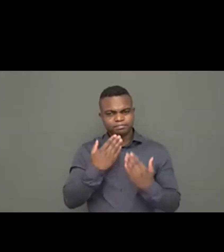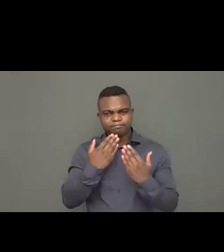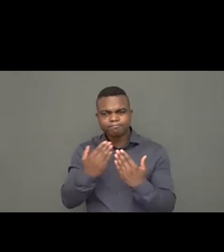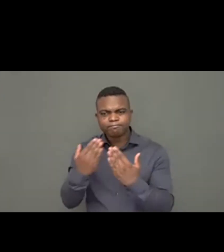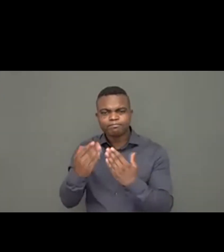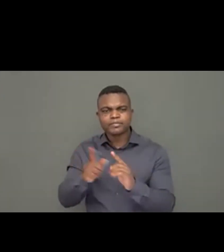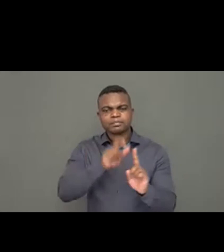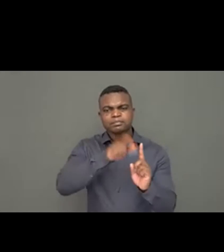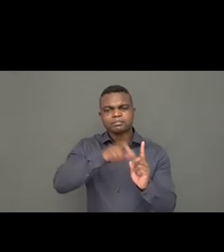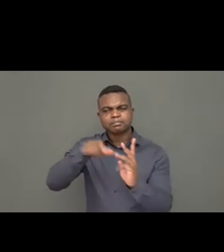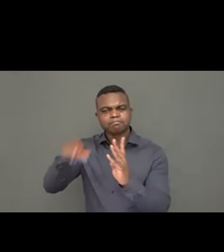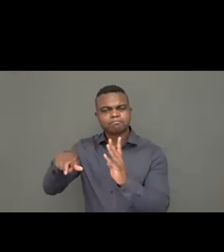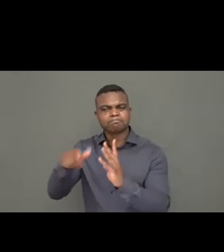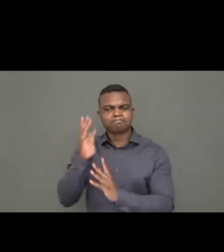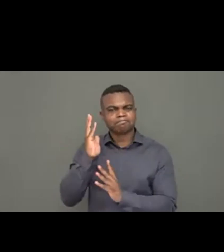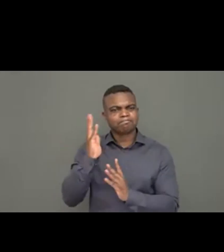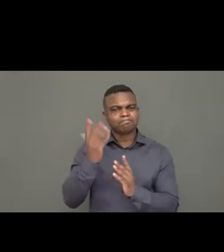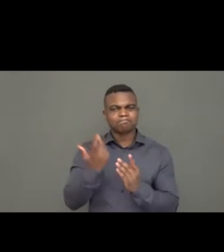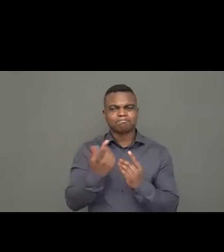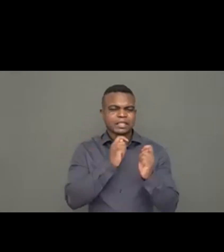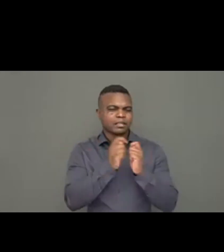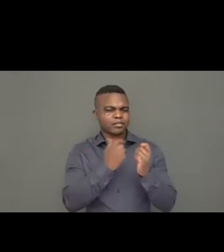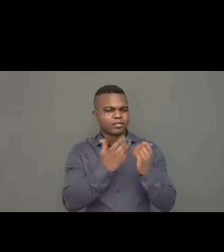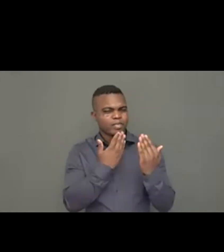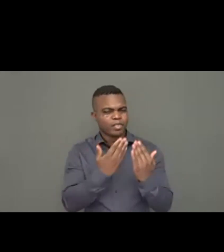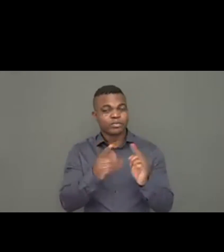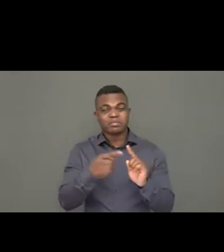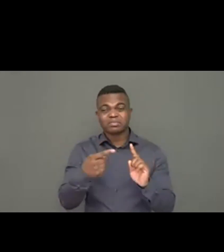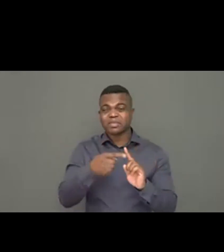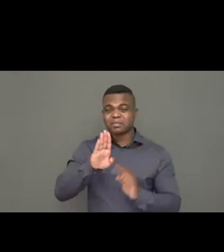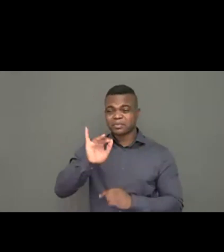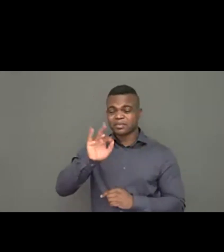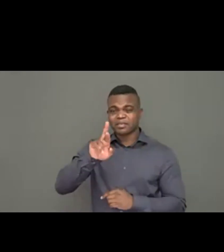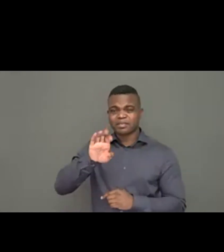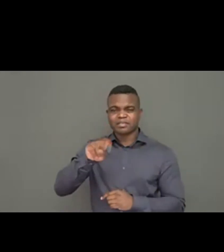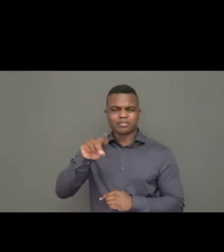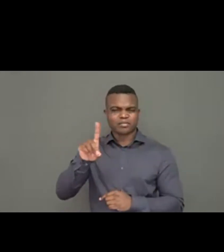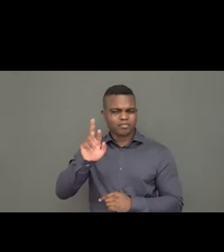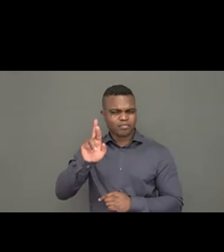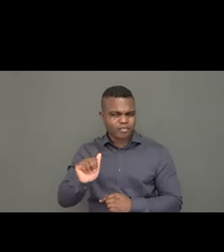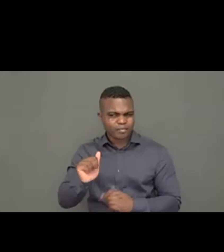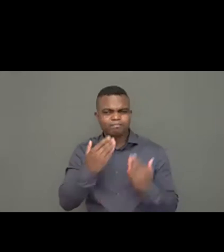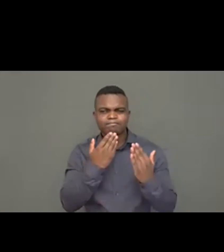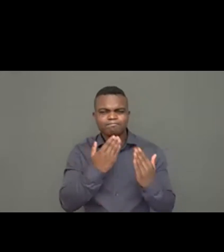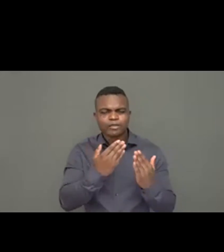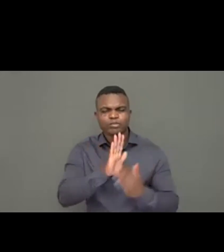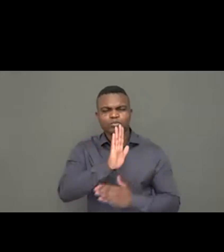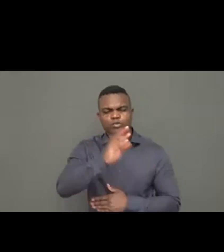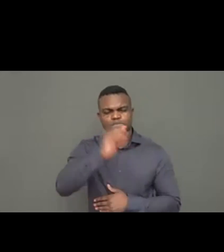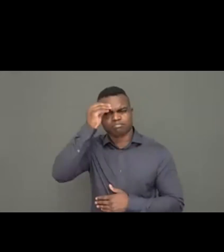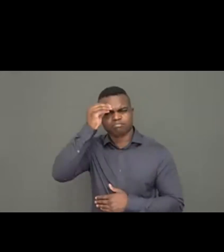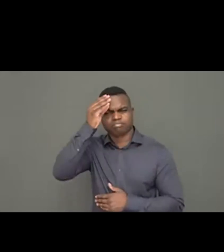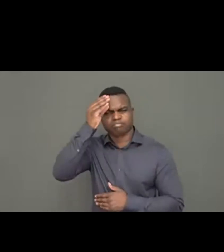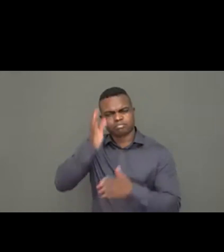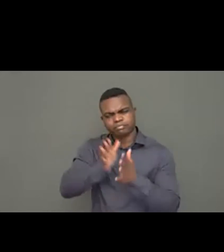for sharing and the wisdom that's all in that, the wisdom in the leaders. I hope it's been of